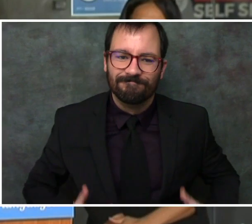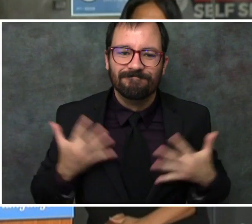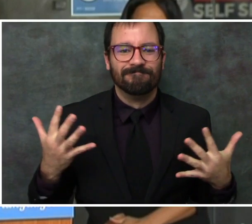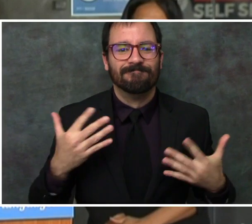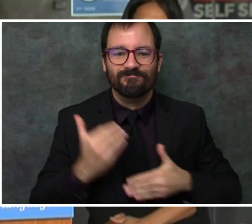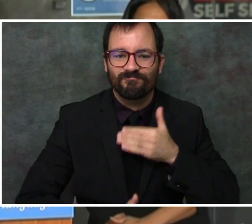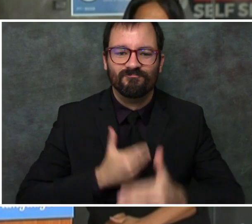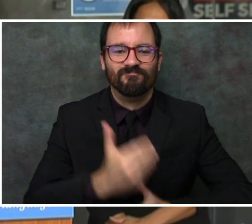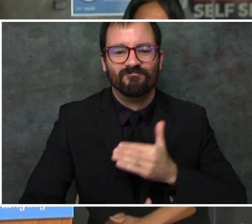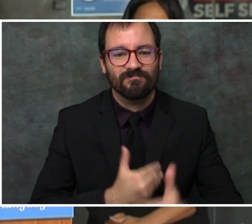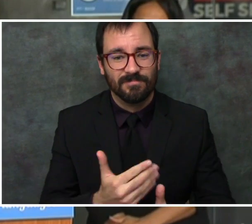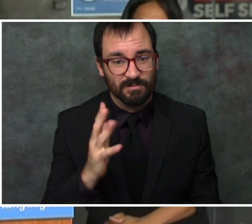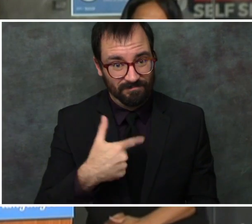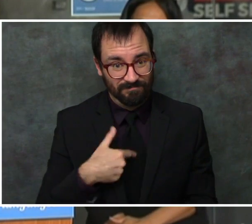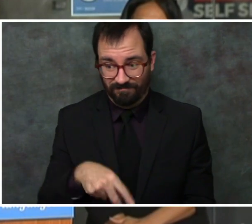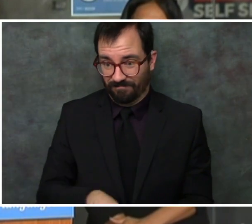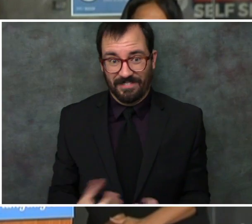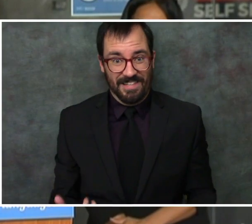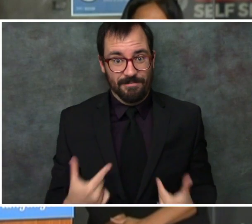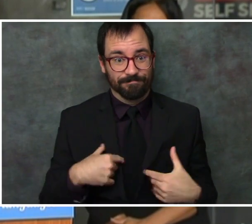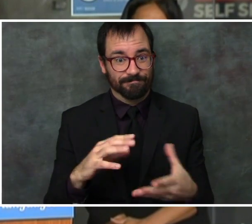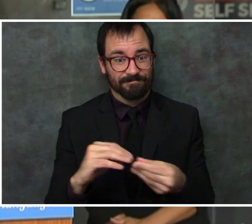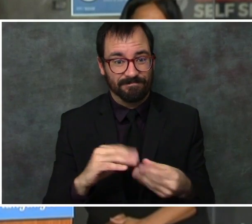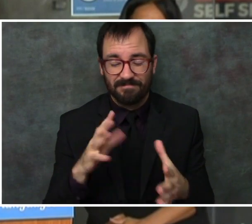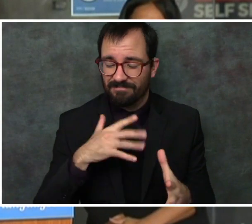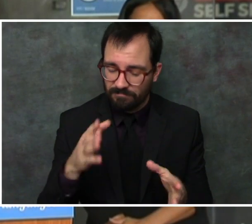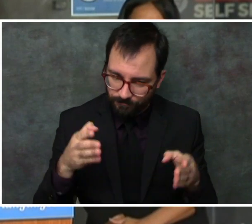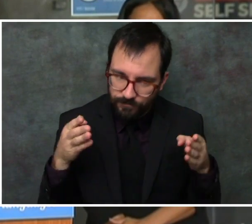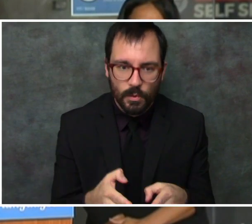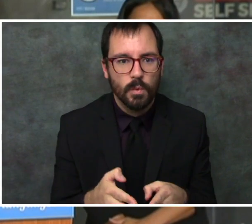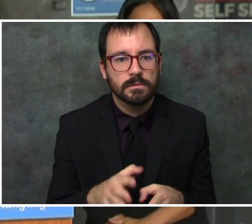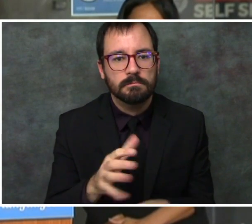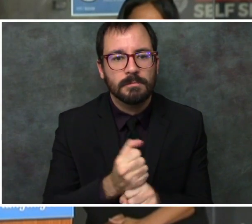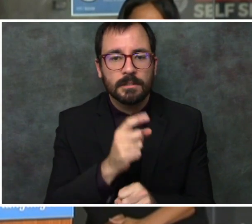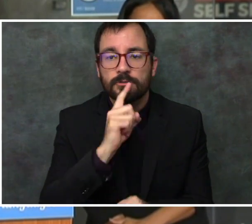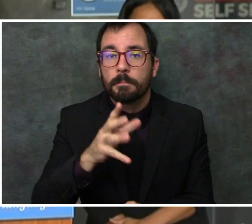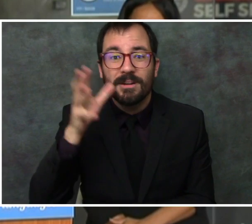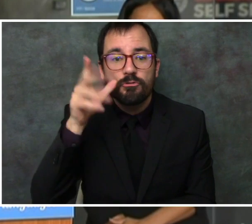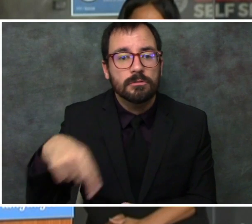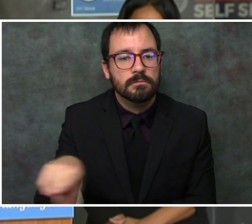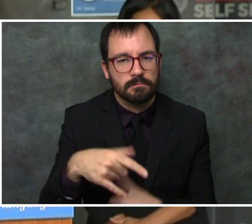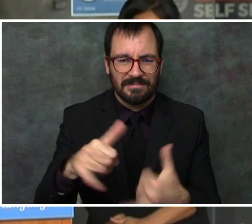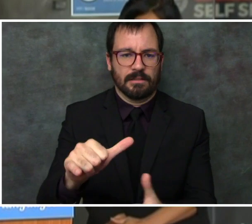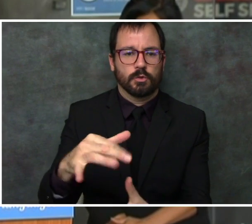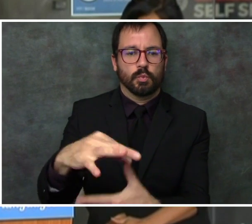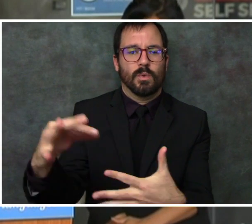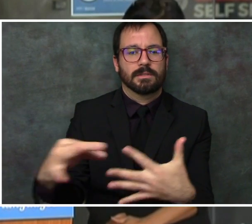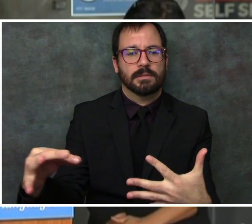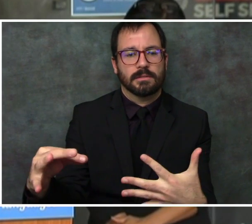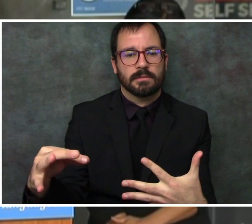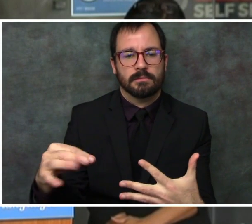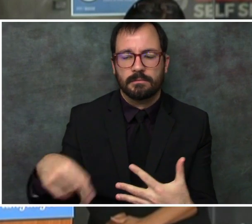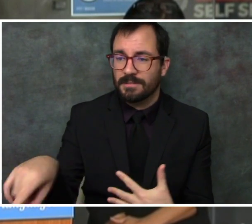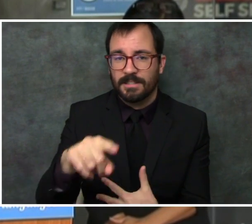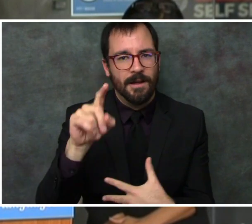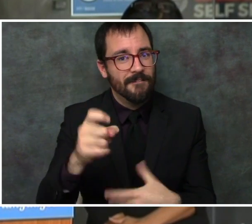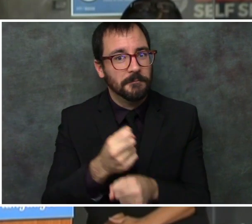parent choice. Families make the best decisions they can for their children. And these 1,300 or